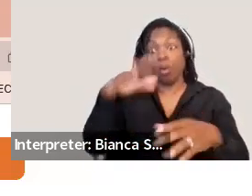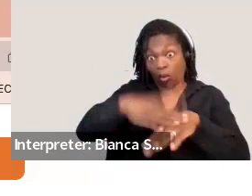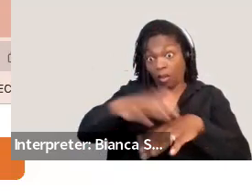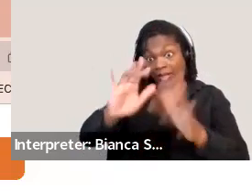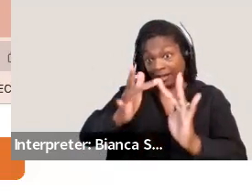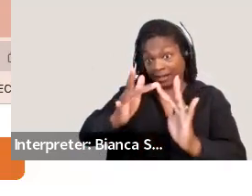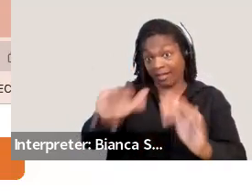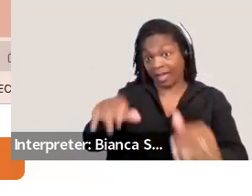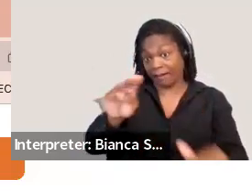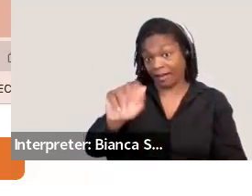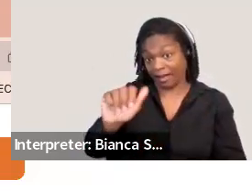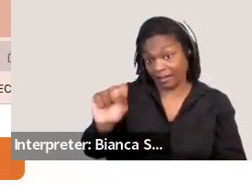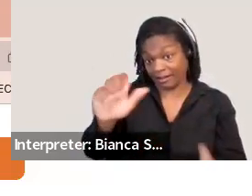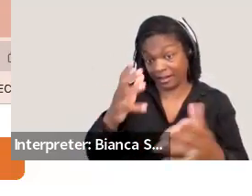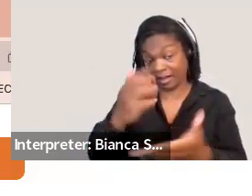is a